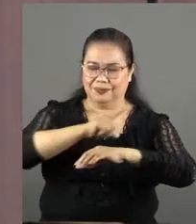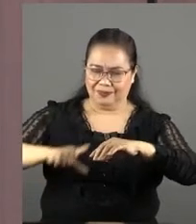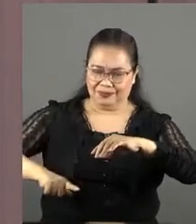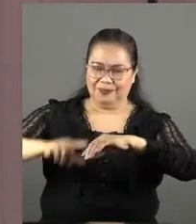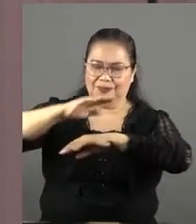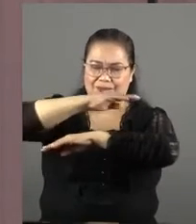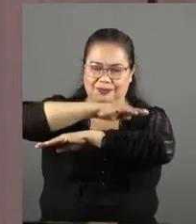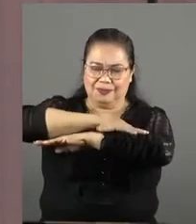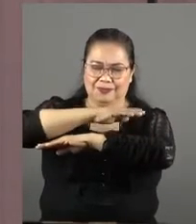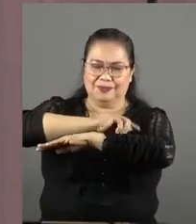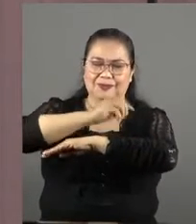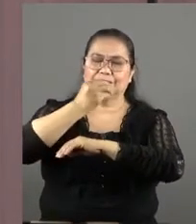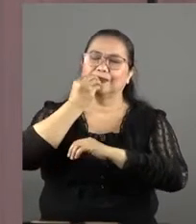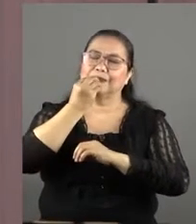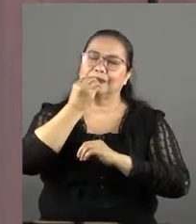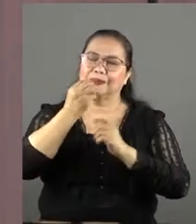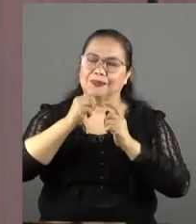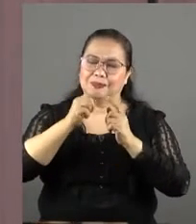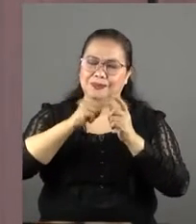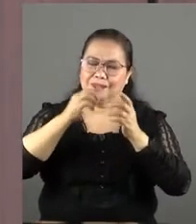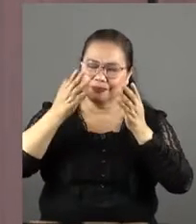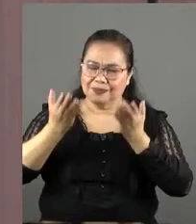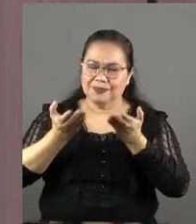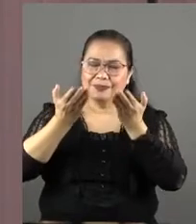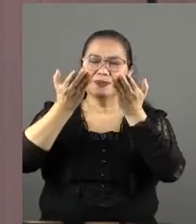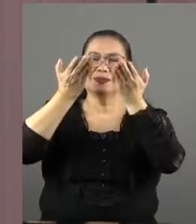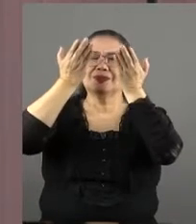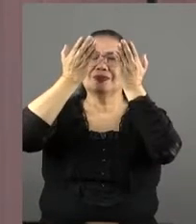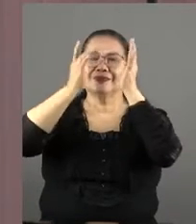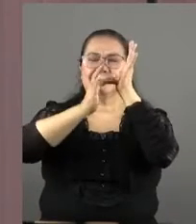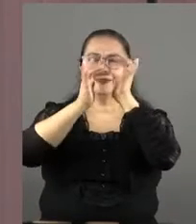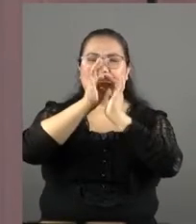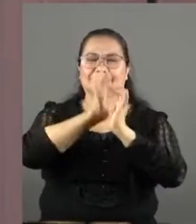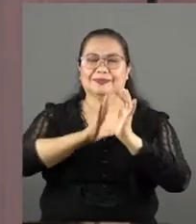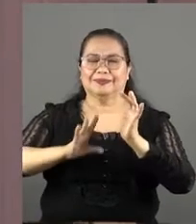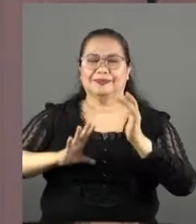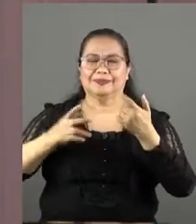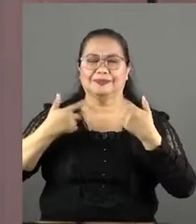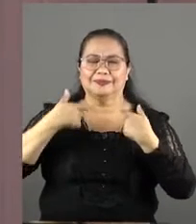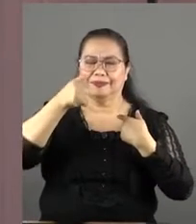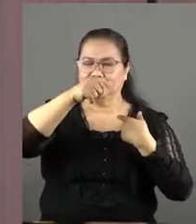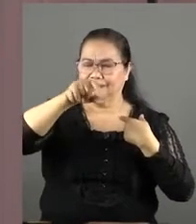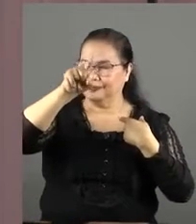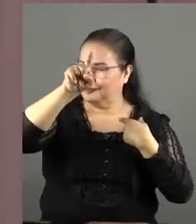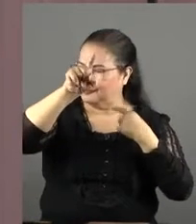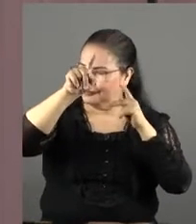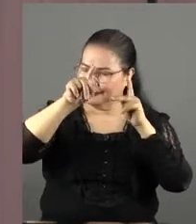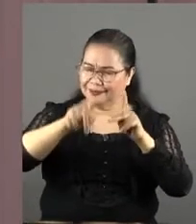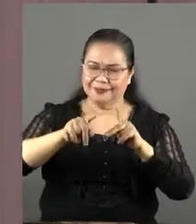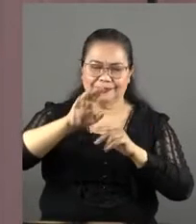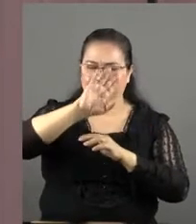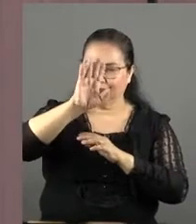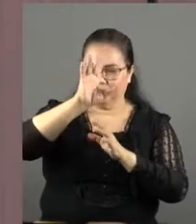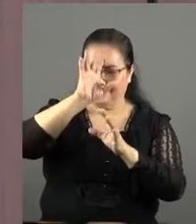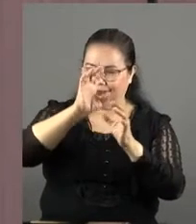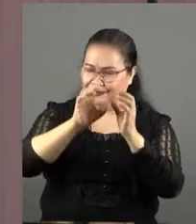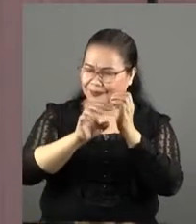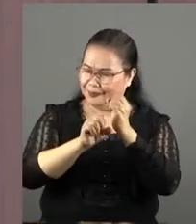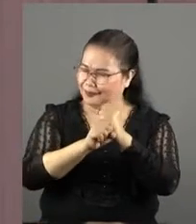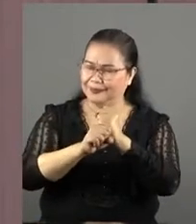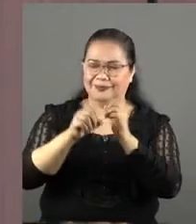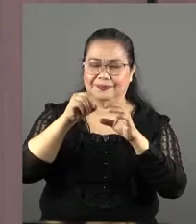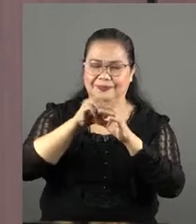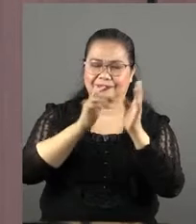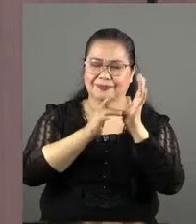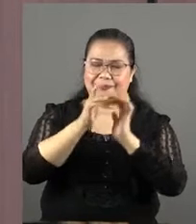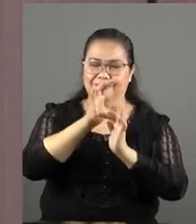it achieve that purpose, the exaltation of Christ. And if there's anyone who has never come to faith in Christ, Lord, even